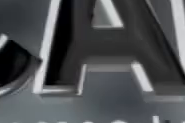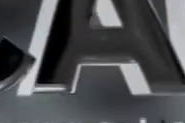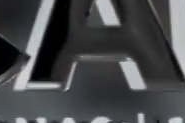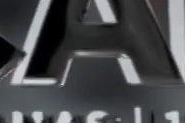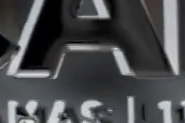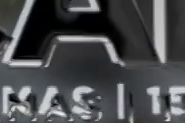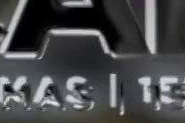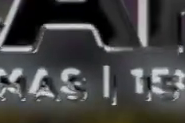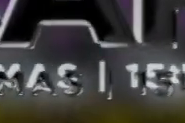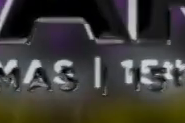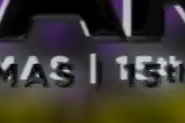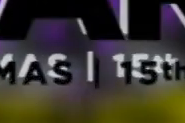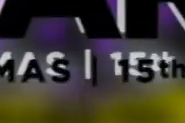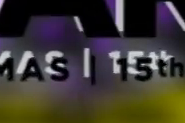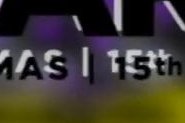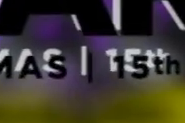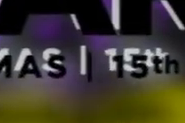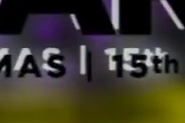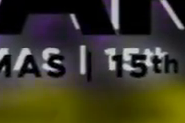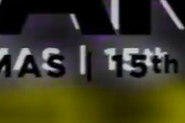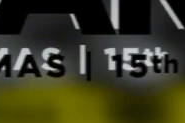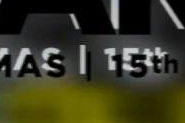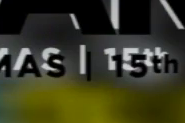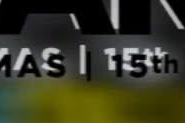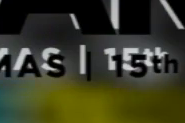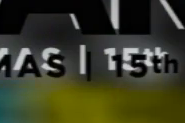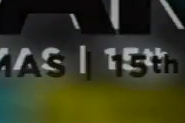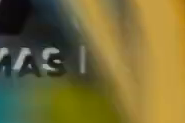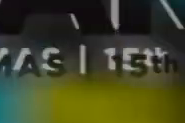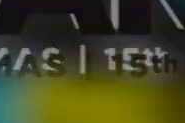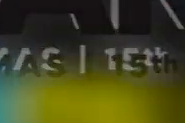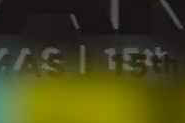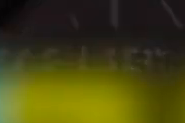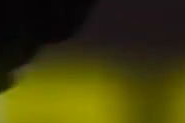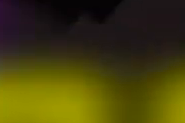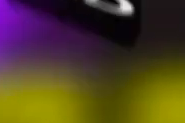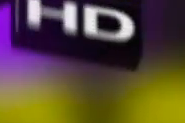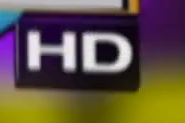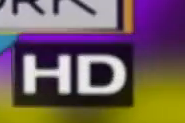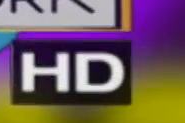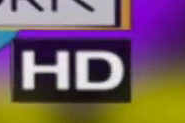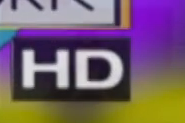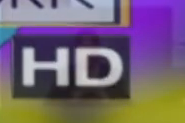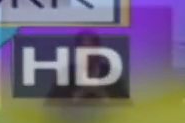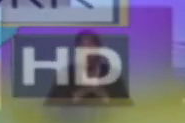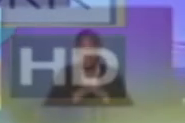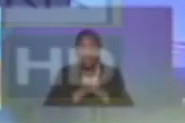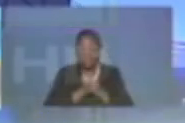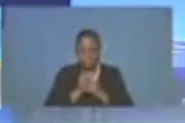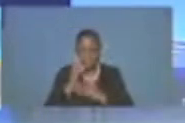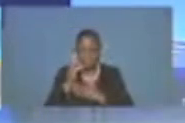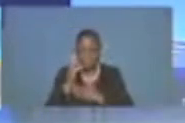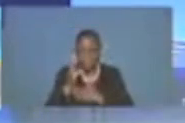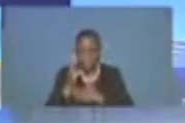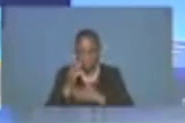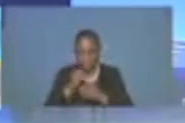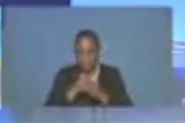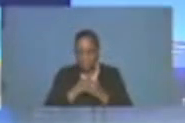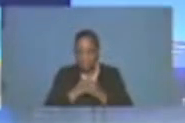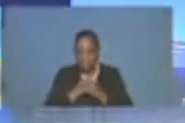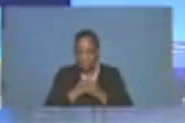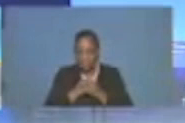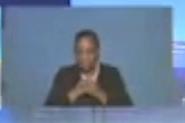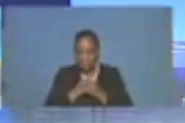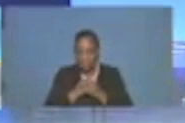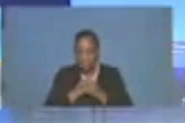CARICOM 2023 on the only network that matters, the ZNS Network. Well, truth is, before you can love someone,